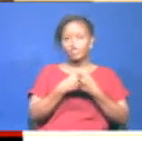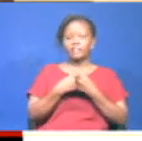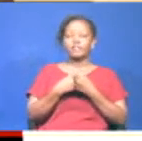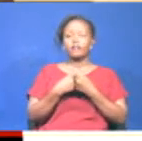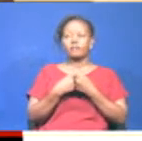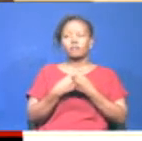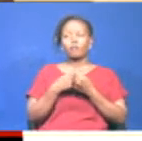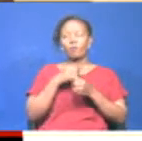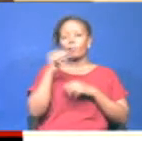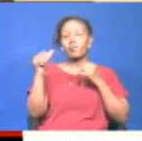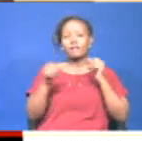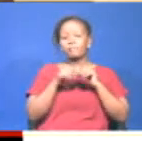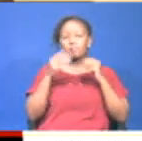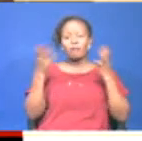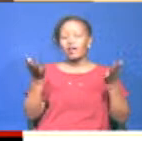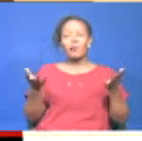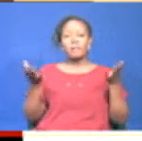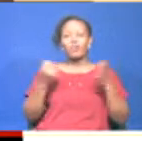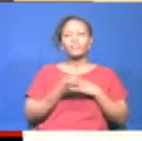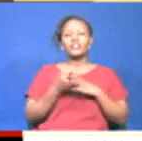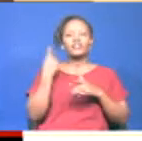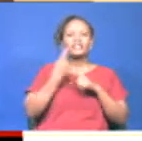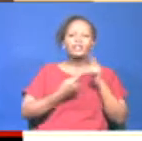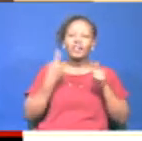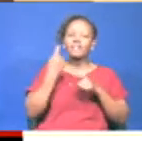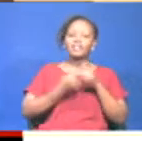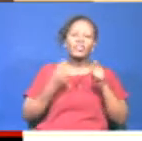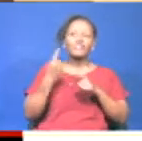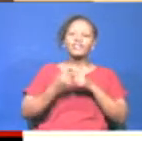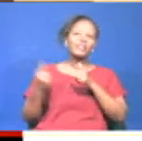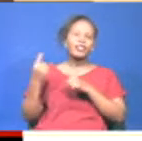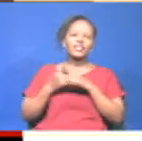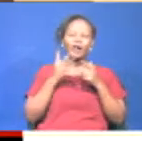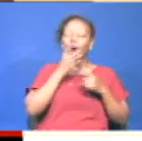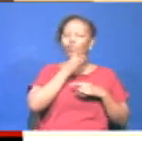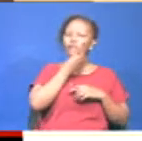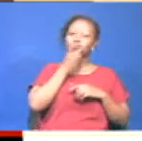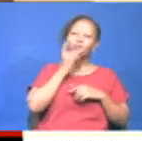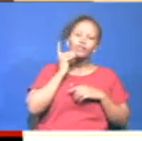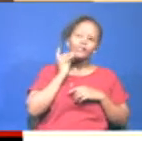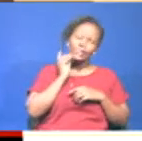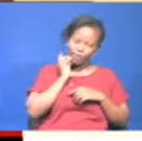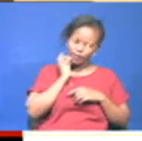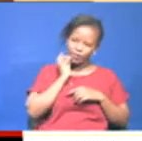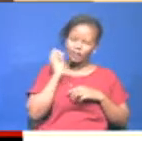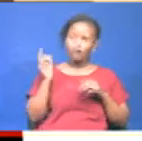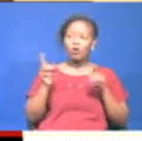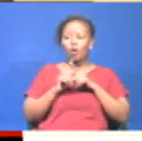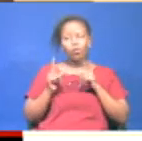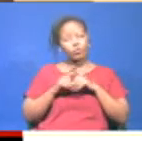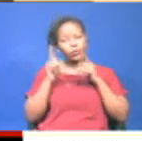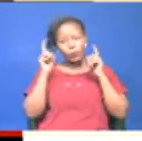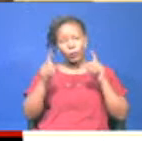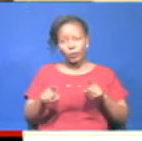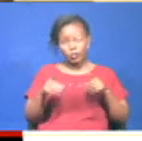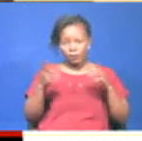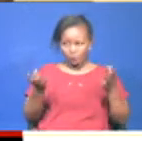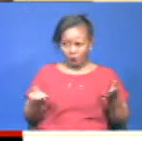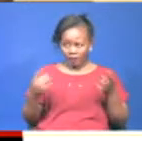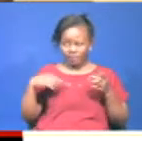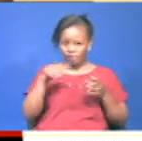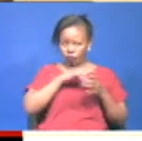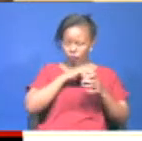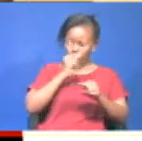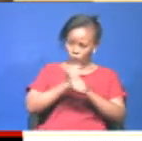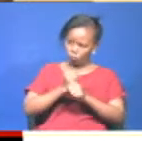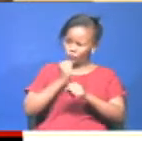of a fourth consecutive year of drought, and again, the need for us to work